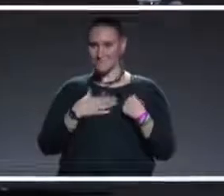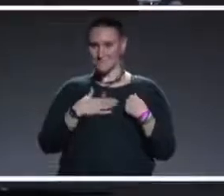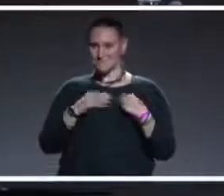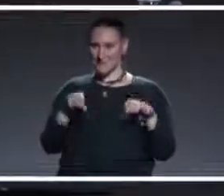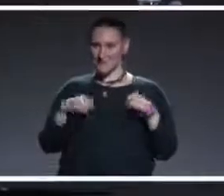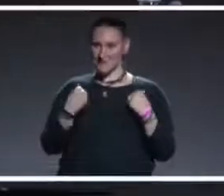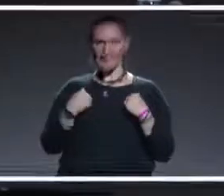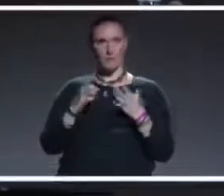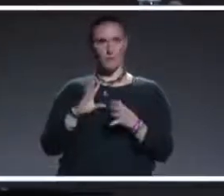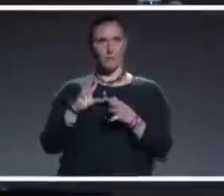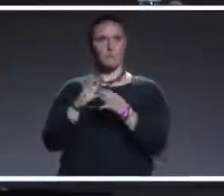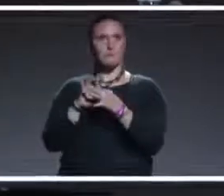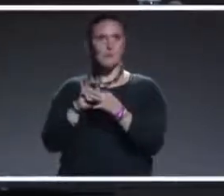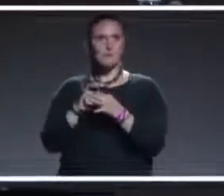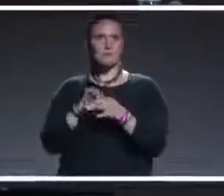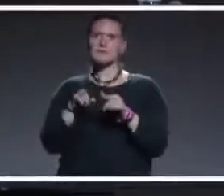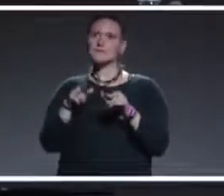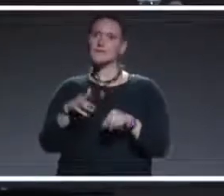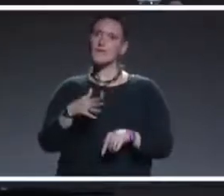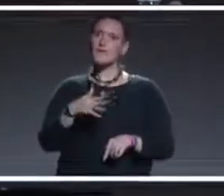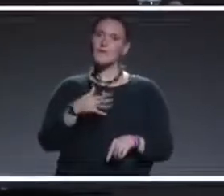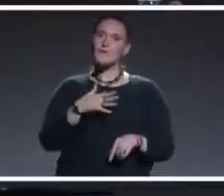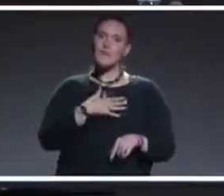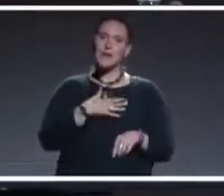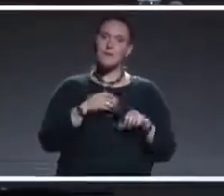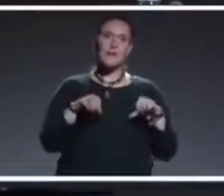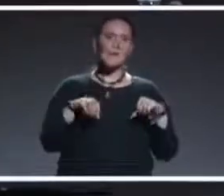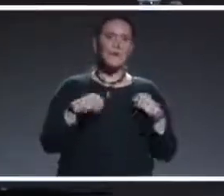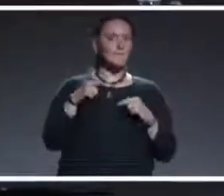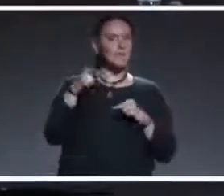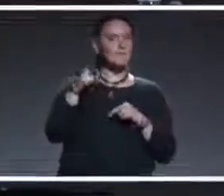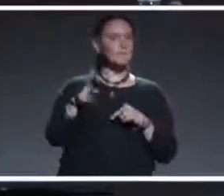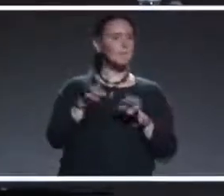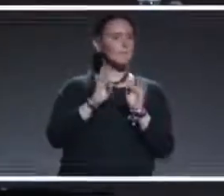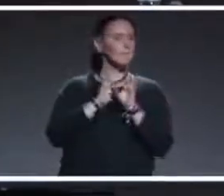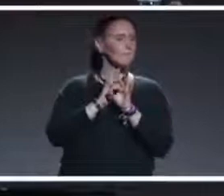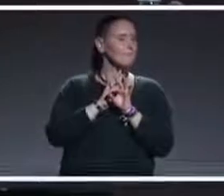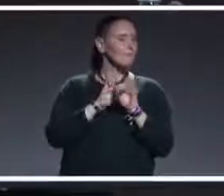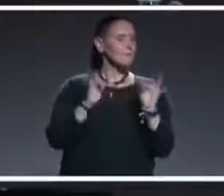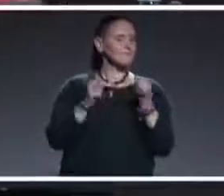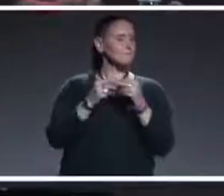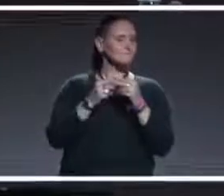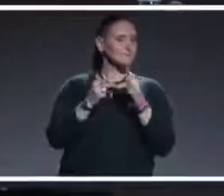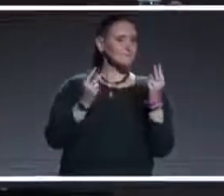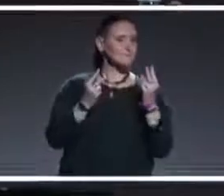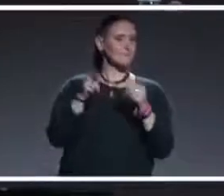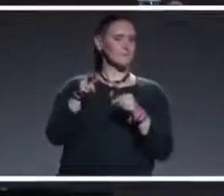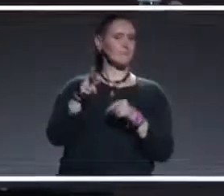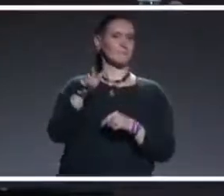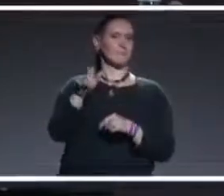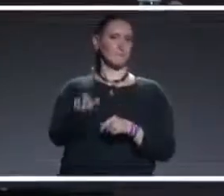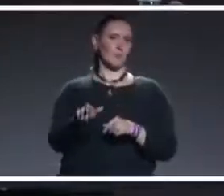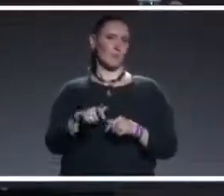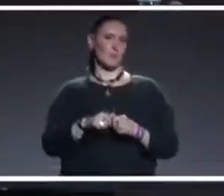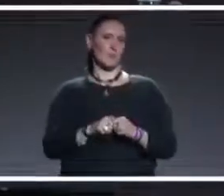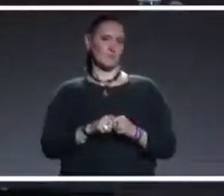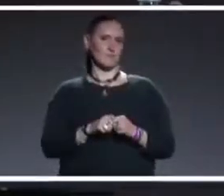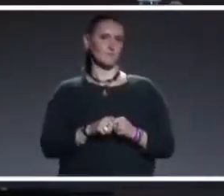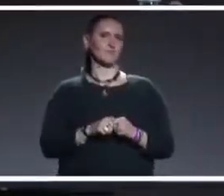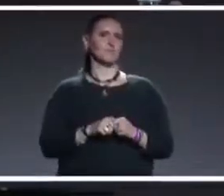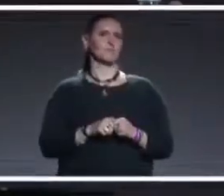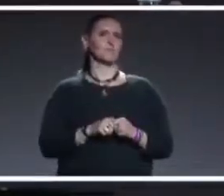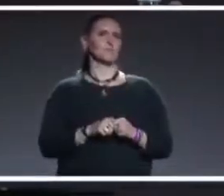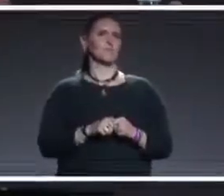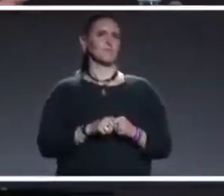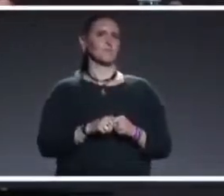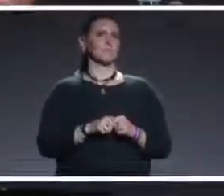person for me at this moment in my life and in my career and my relationship to my art. When I was very young,